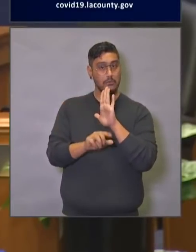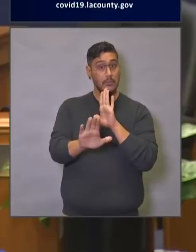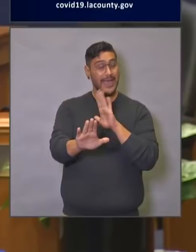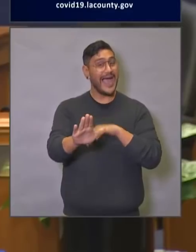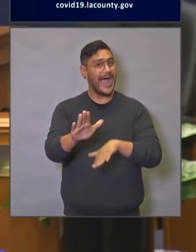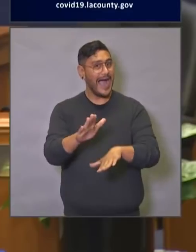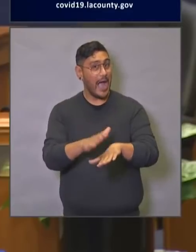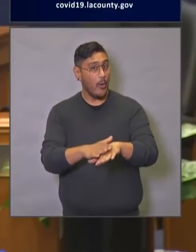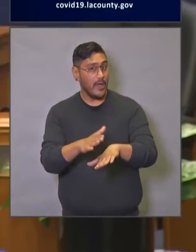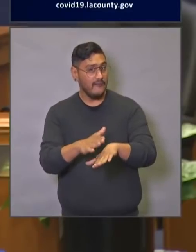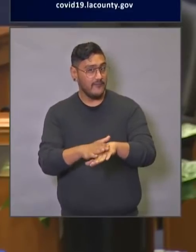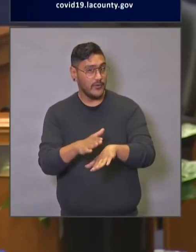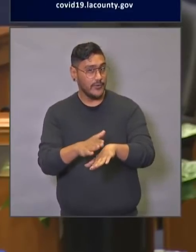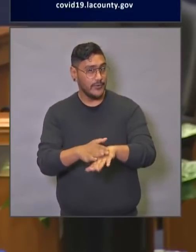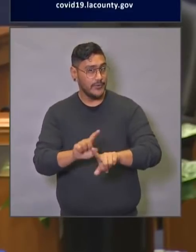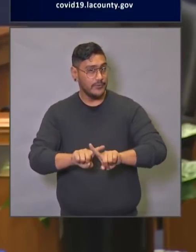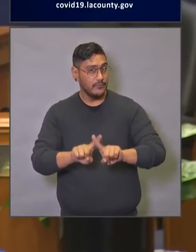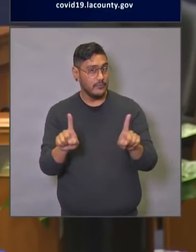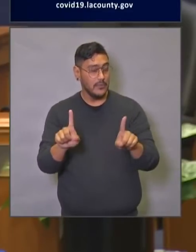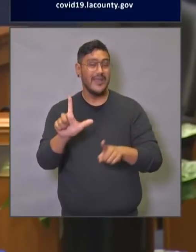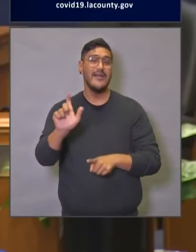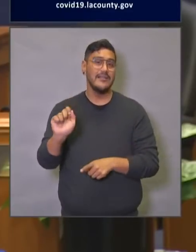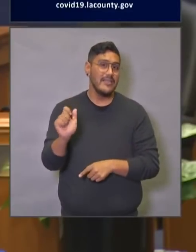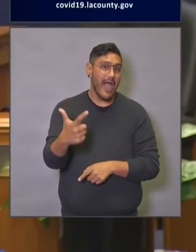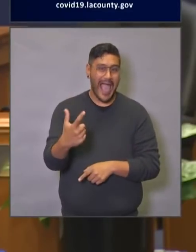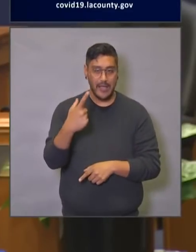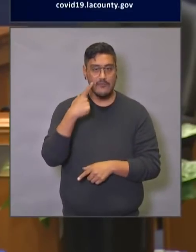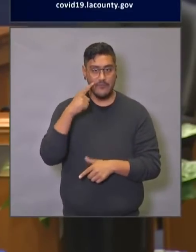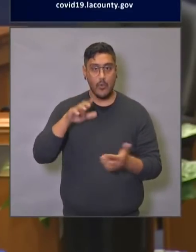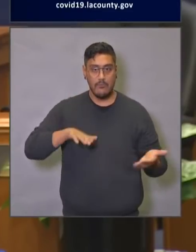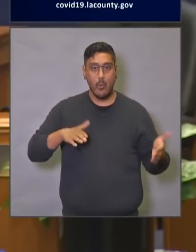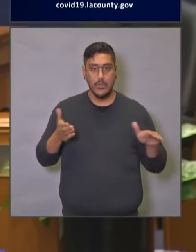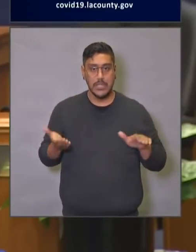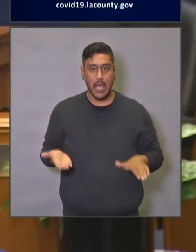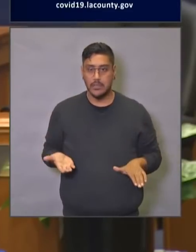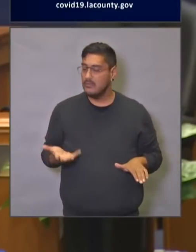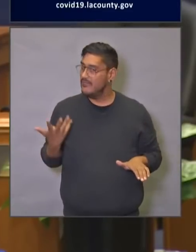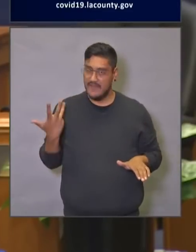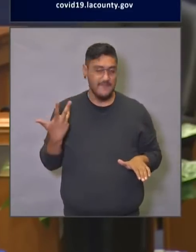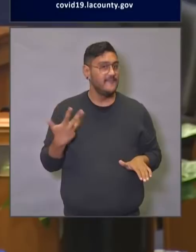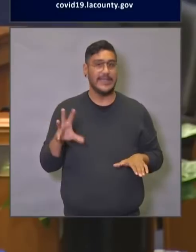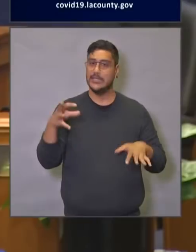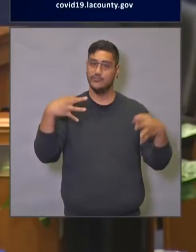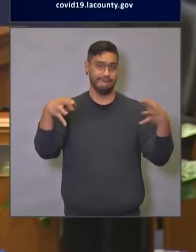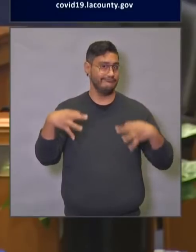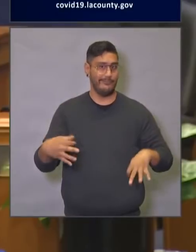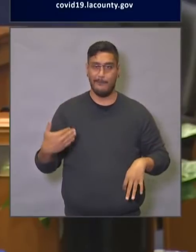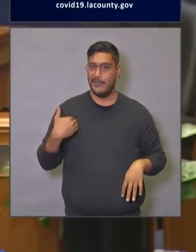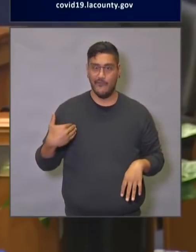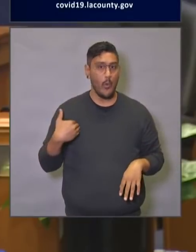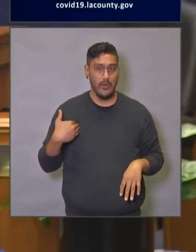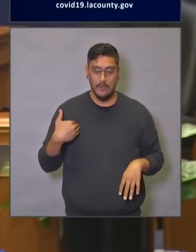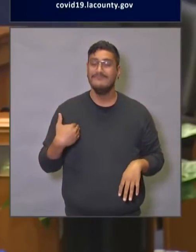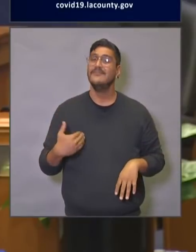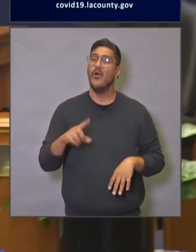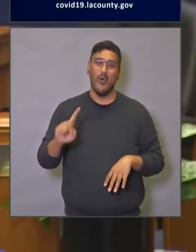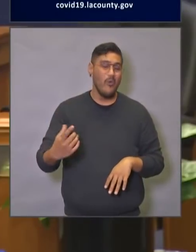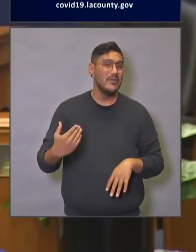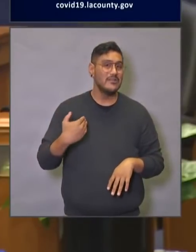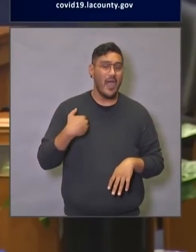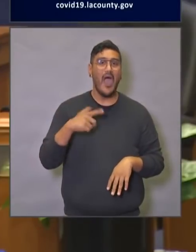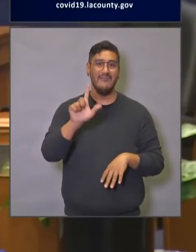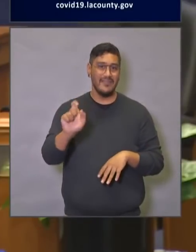as a reminder, that there is a lag in mortality. We've talked about this before, that does further lag behind